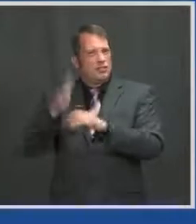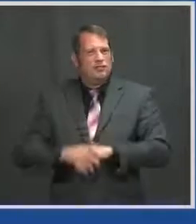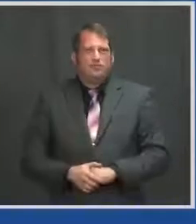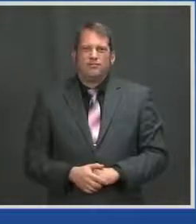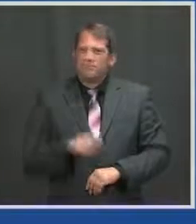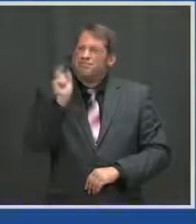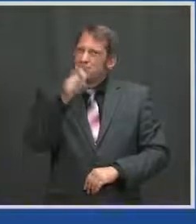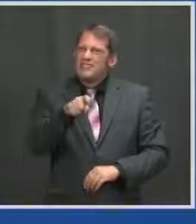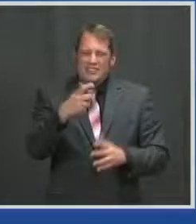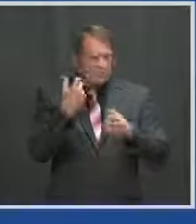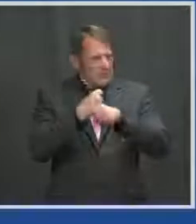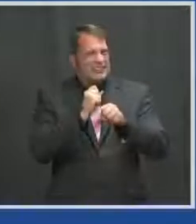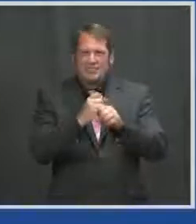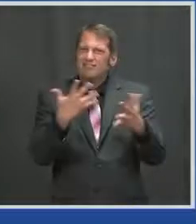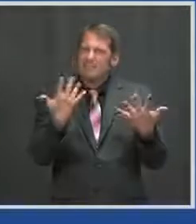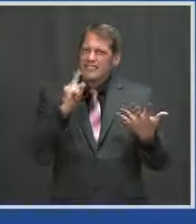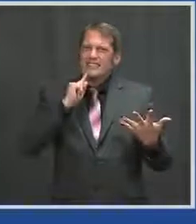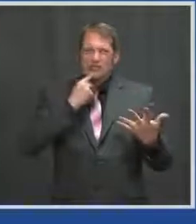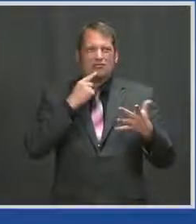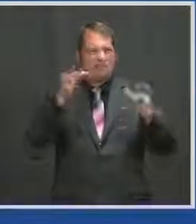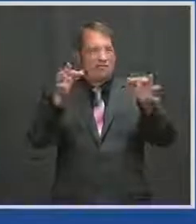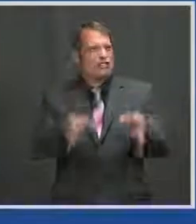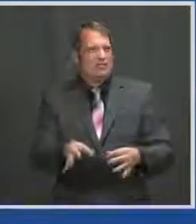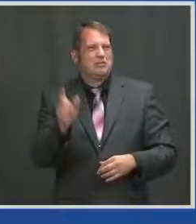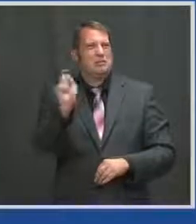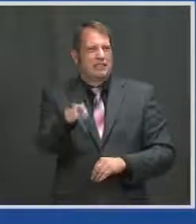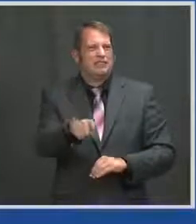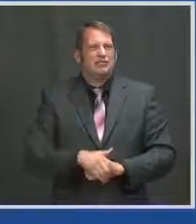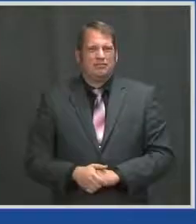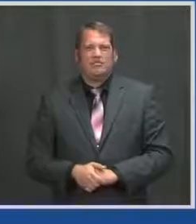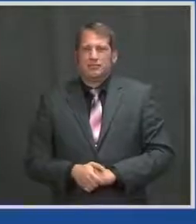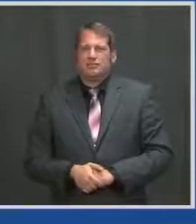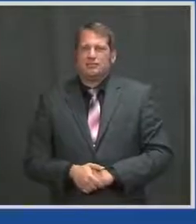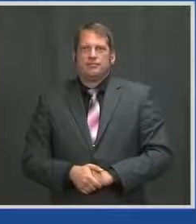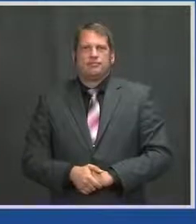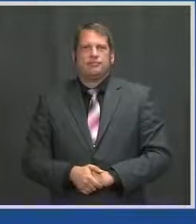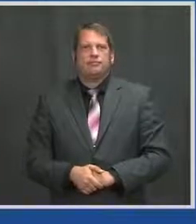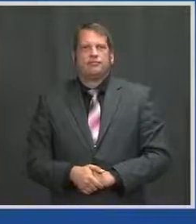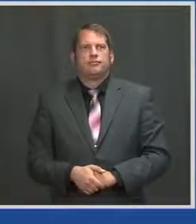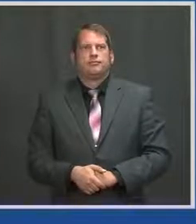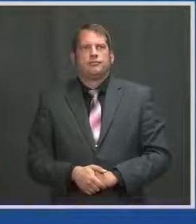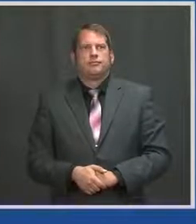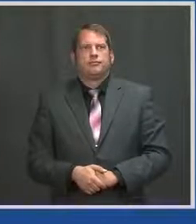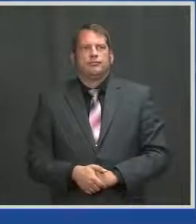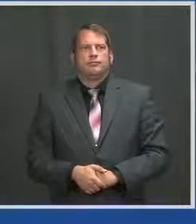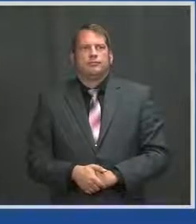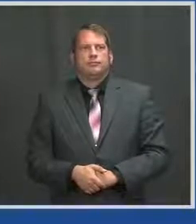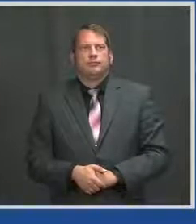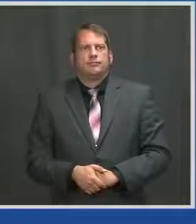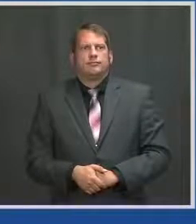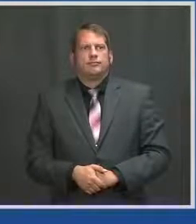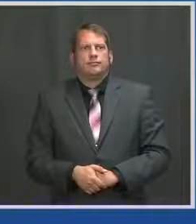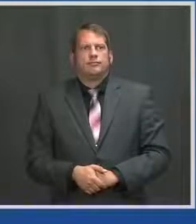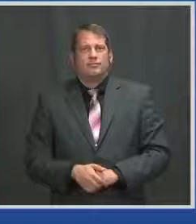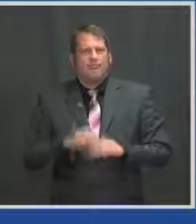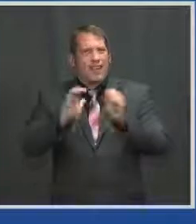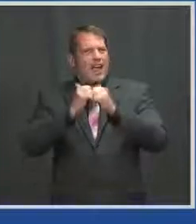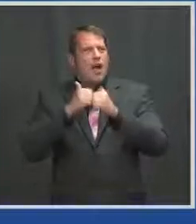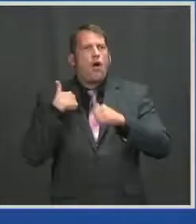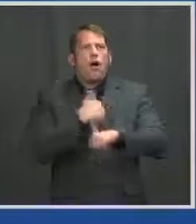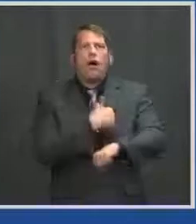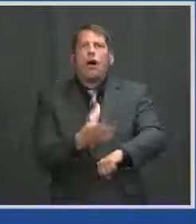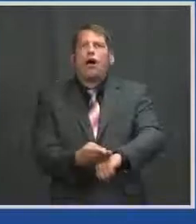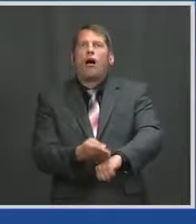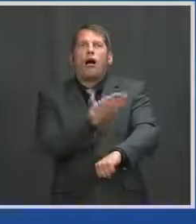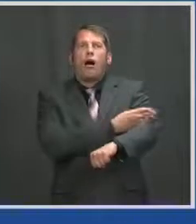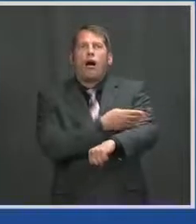choices. And think about it. How much better off is the country if we have tens of thousands of graduating seniors